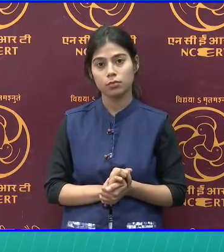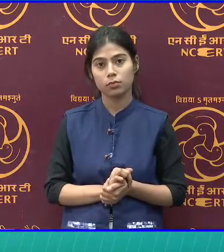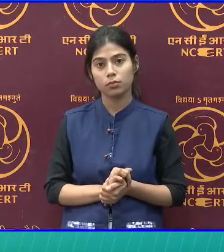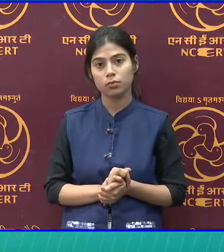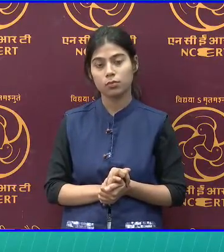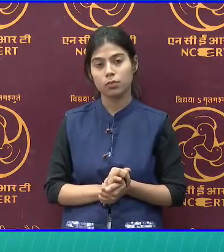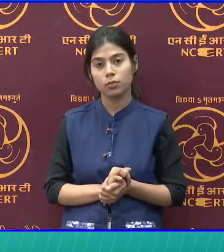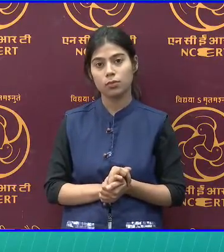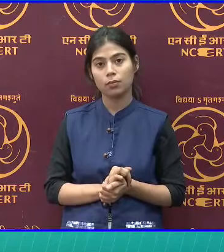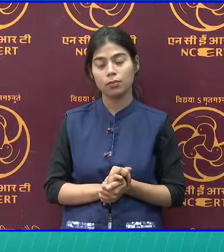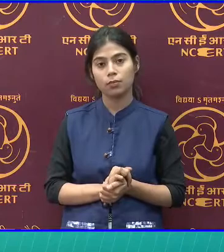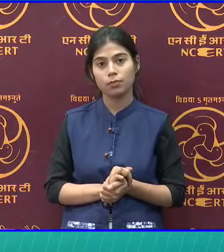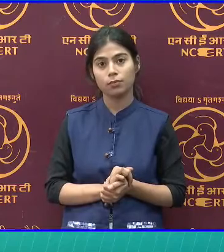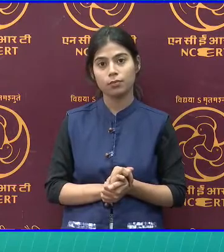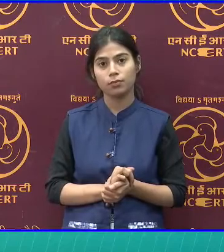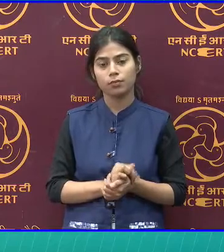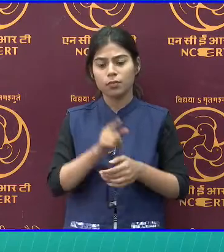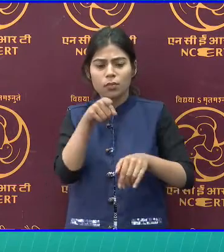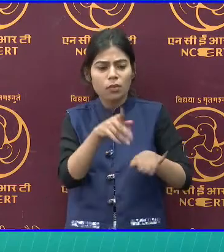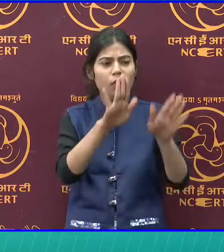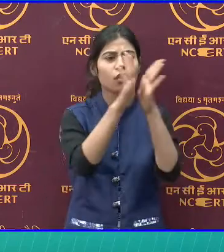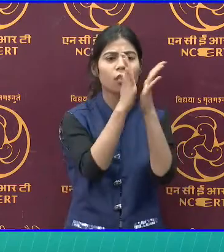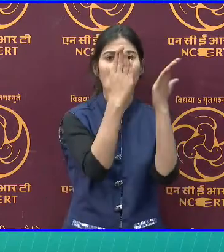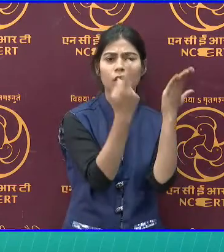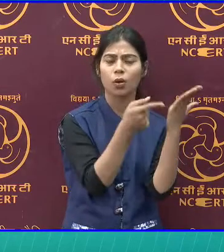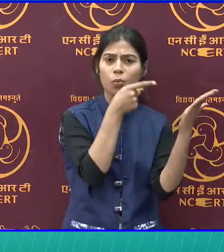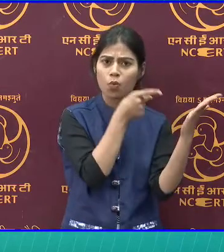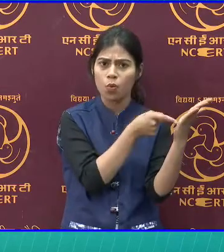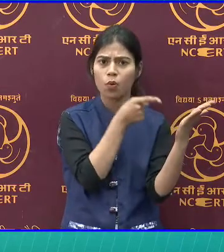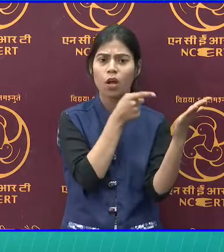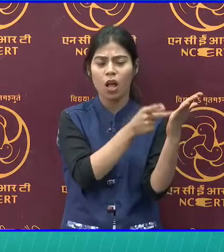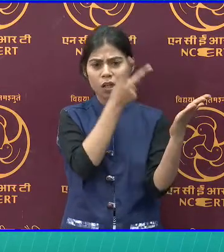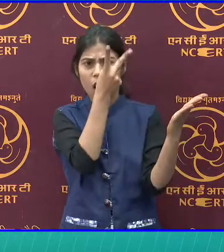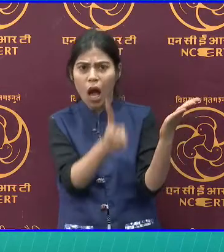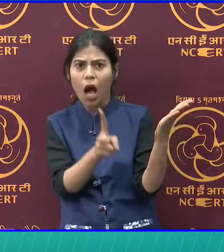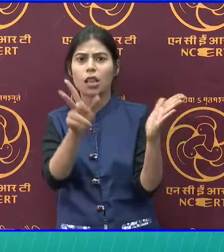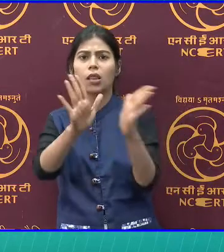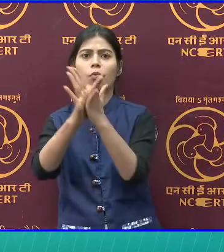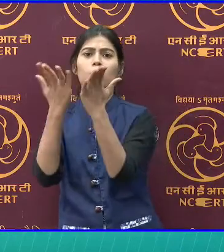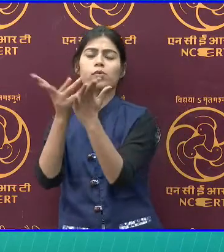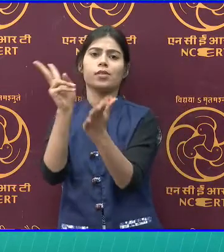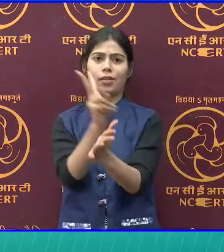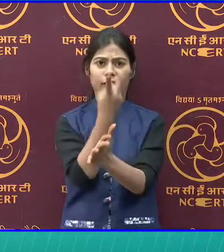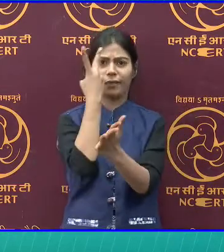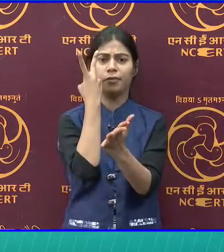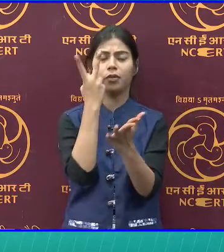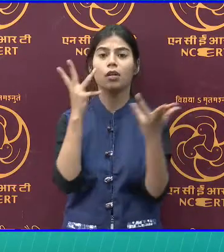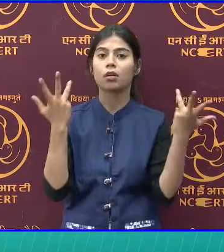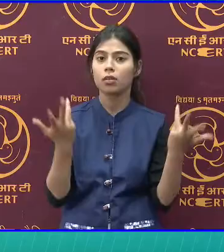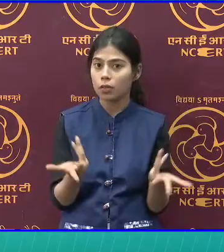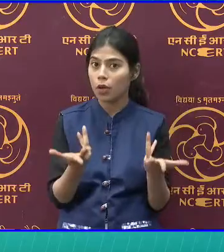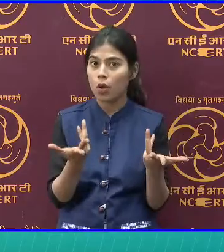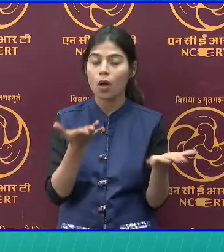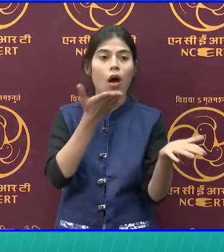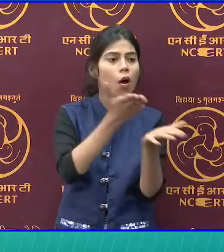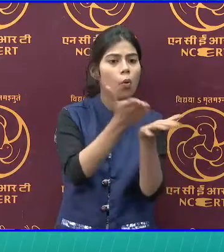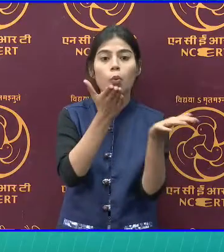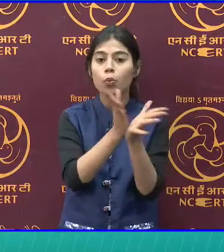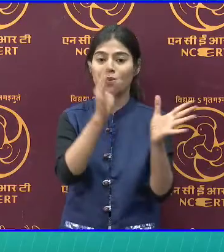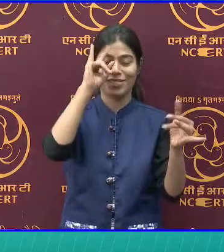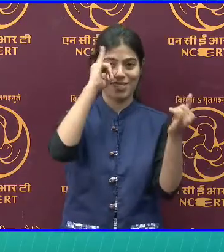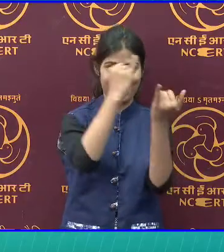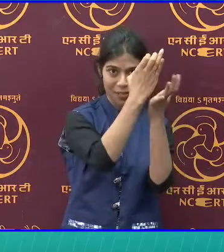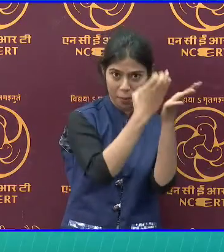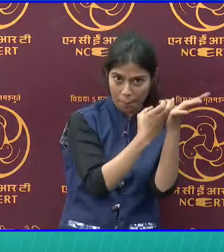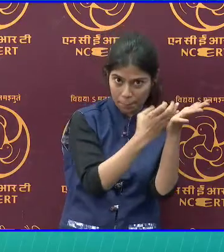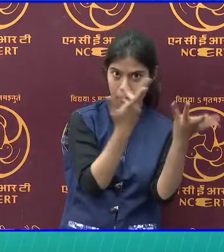this book is very much slightly different from other textbooks, other previous textbooks in other ways also.